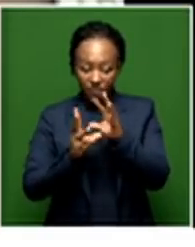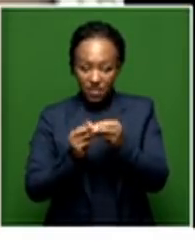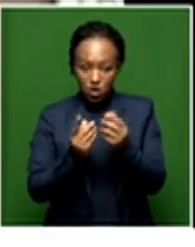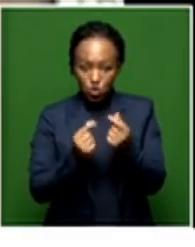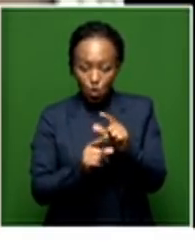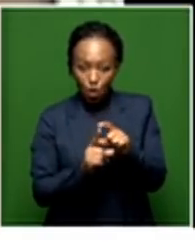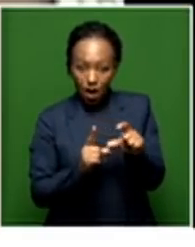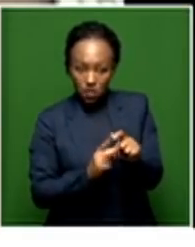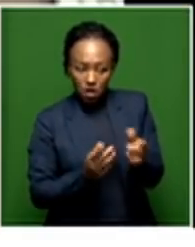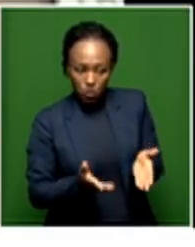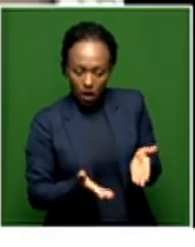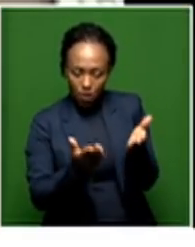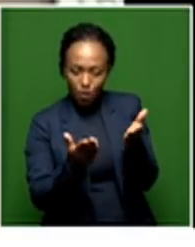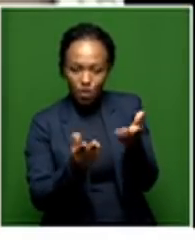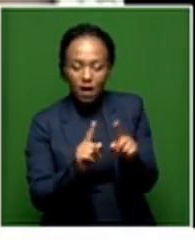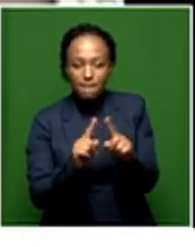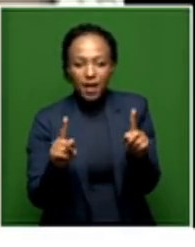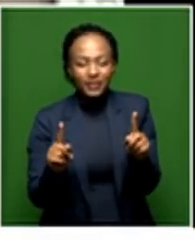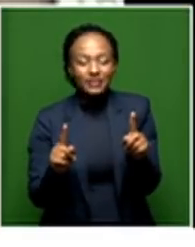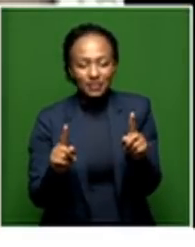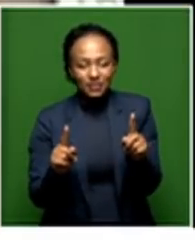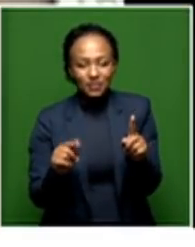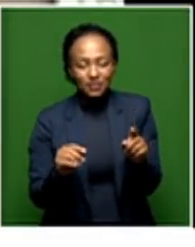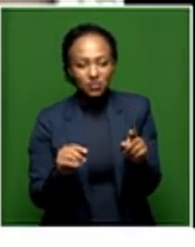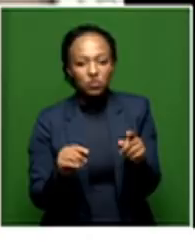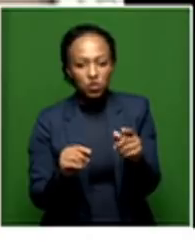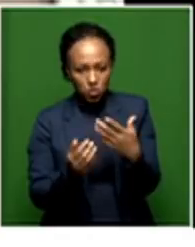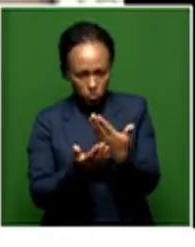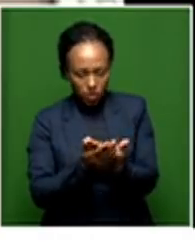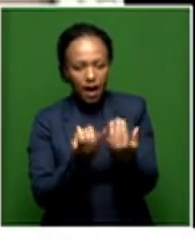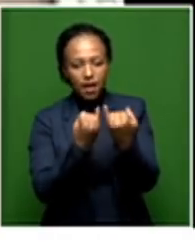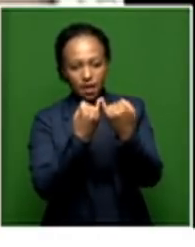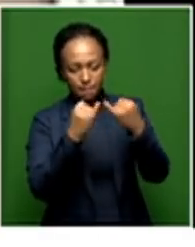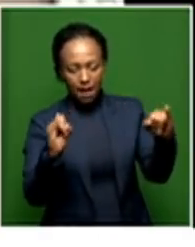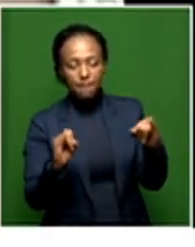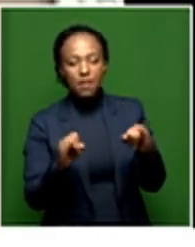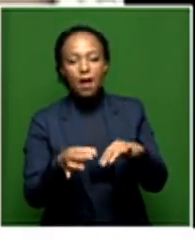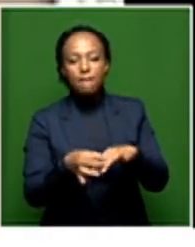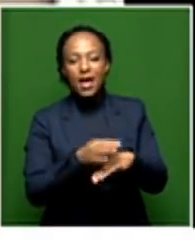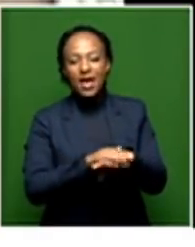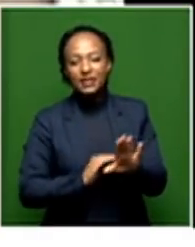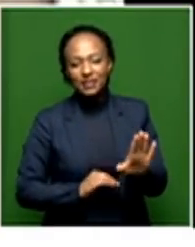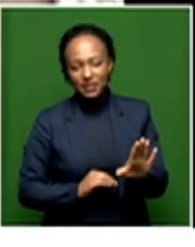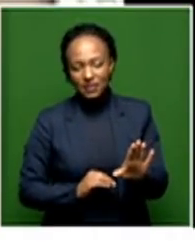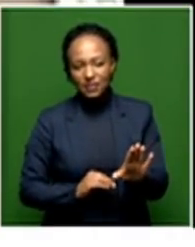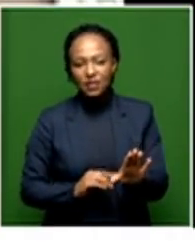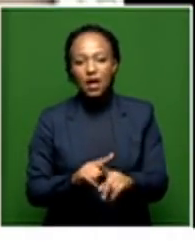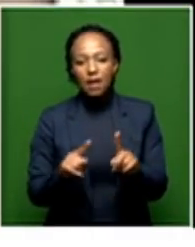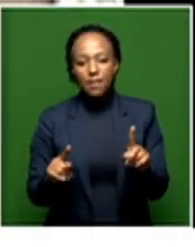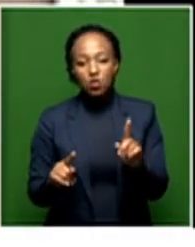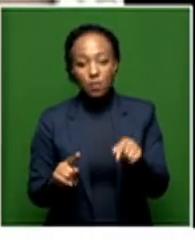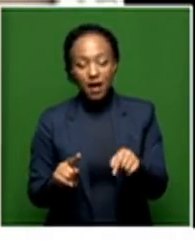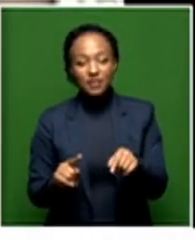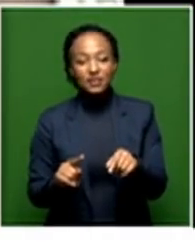things that you are allowed to do, but does not have jurisdiction to dissolve that marriage. So simply put,